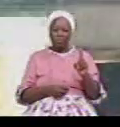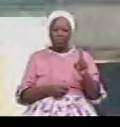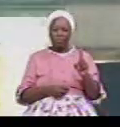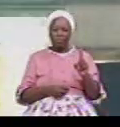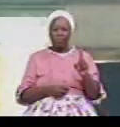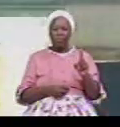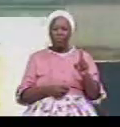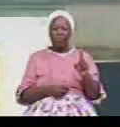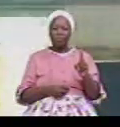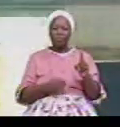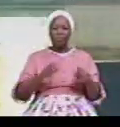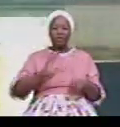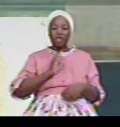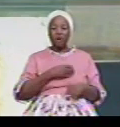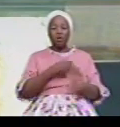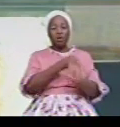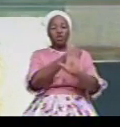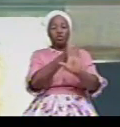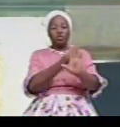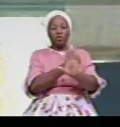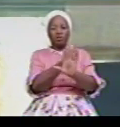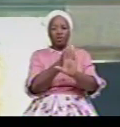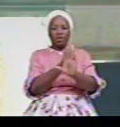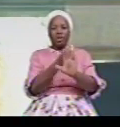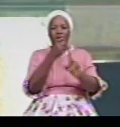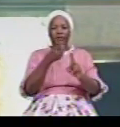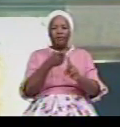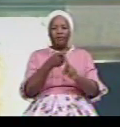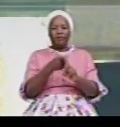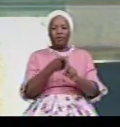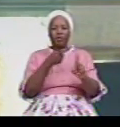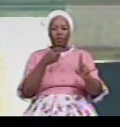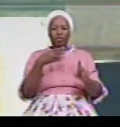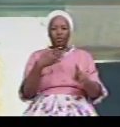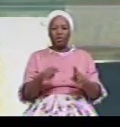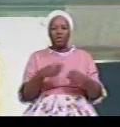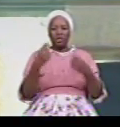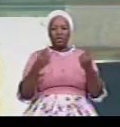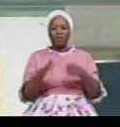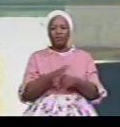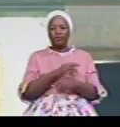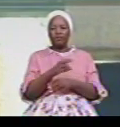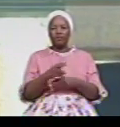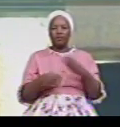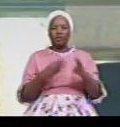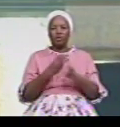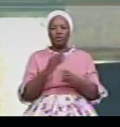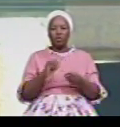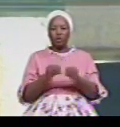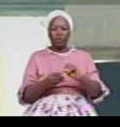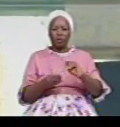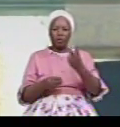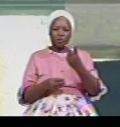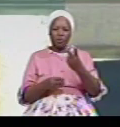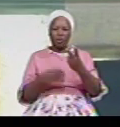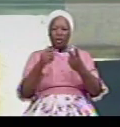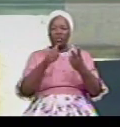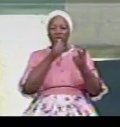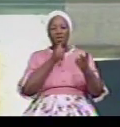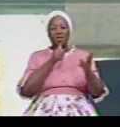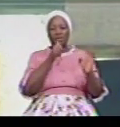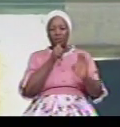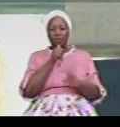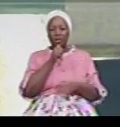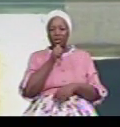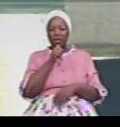one, our shield from the sinful world. Number two, the secret